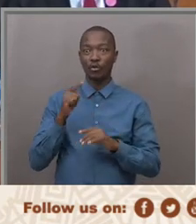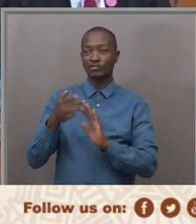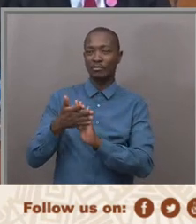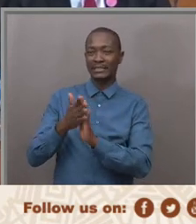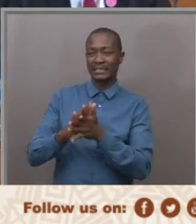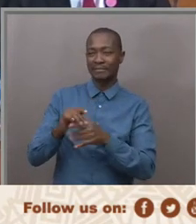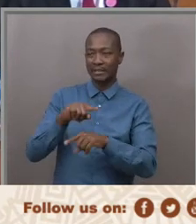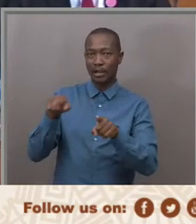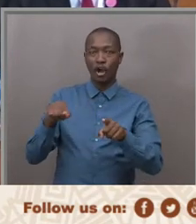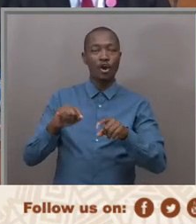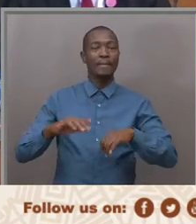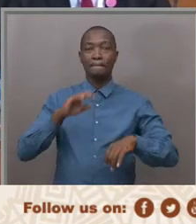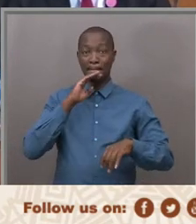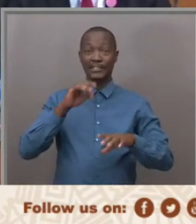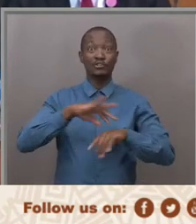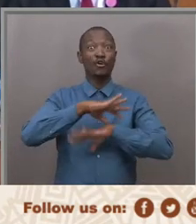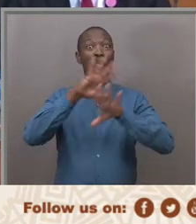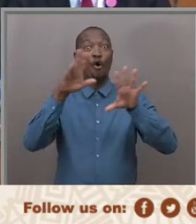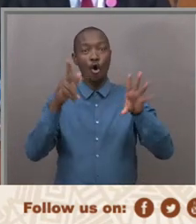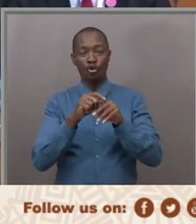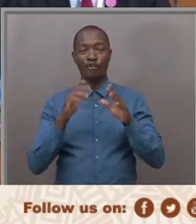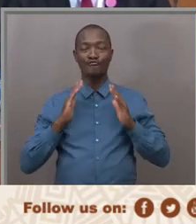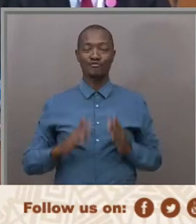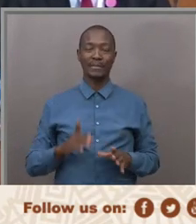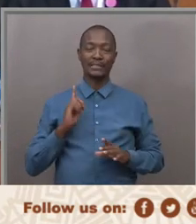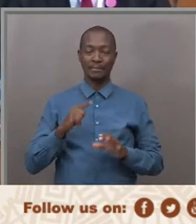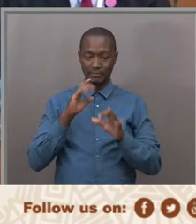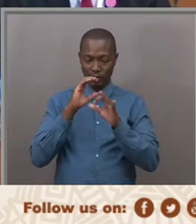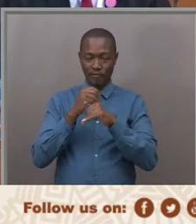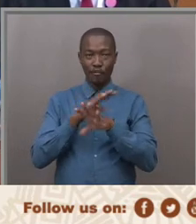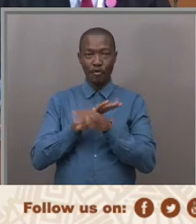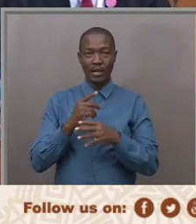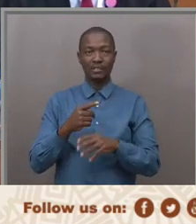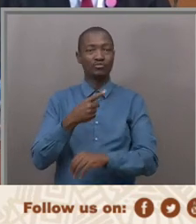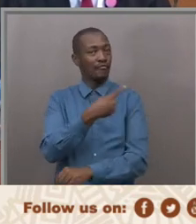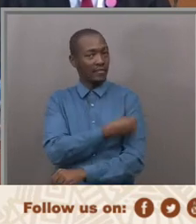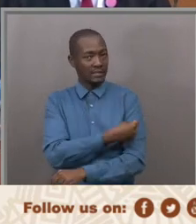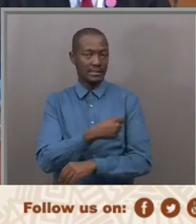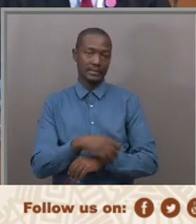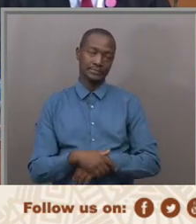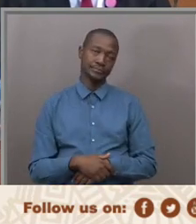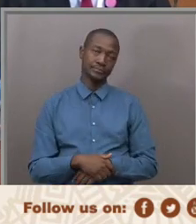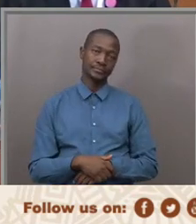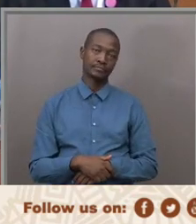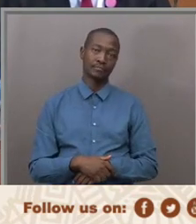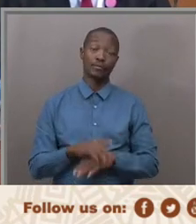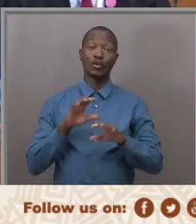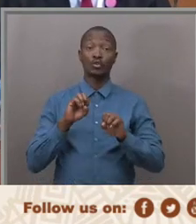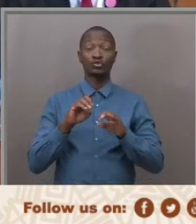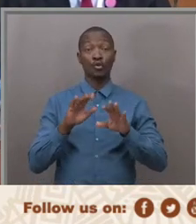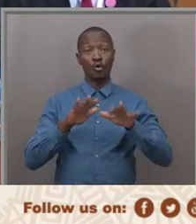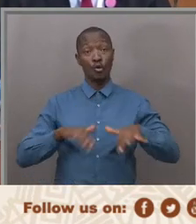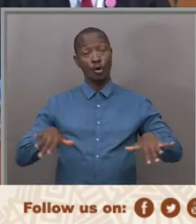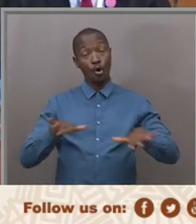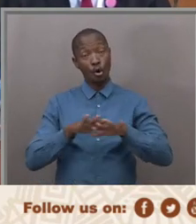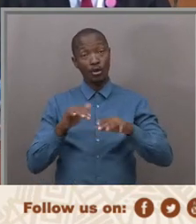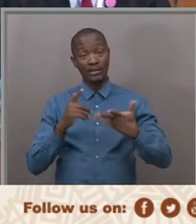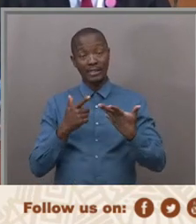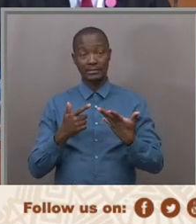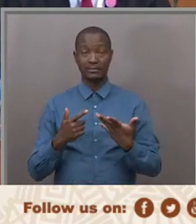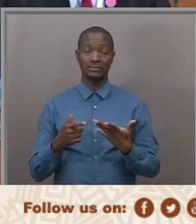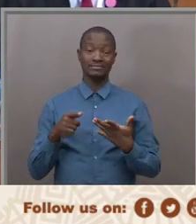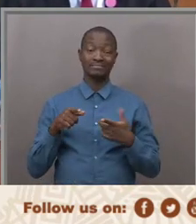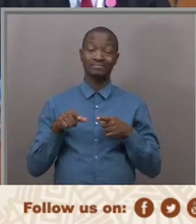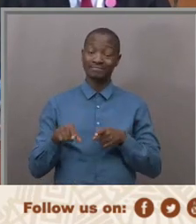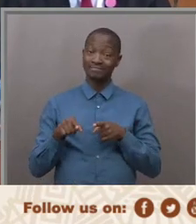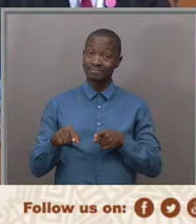of humanity must be our focus of attention. So all this vaccine nationalism, and as I say,